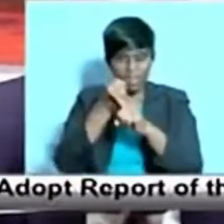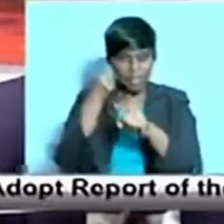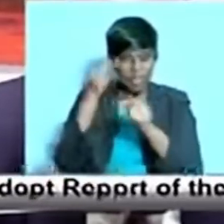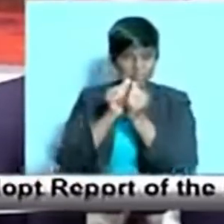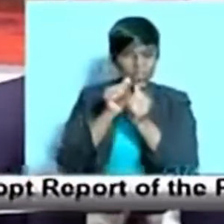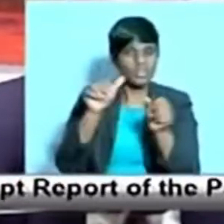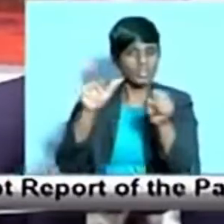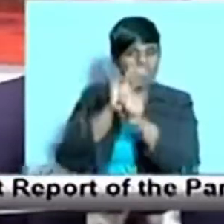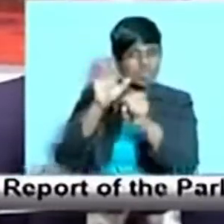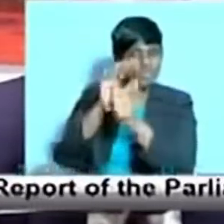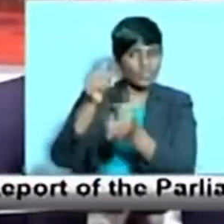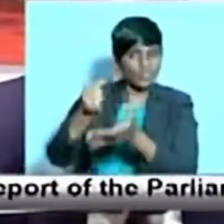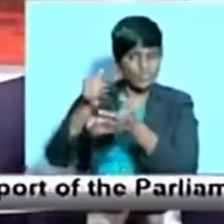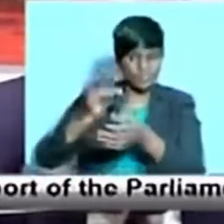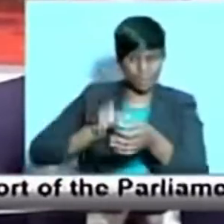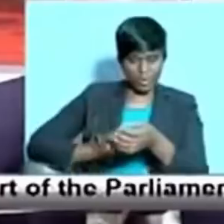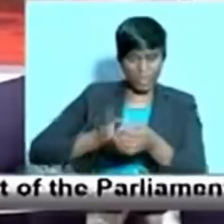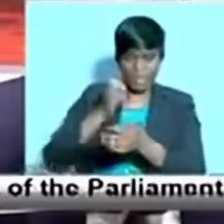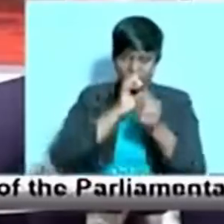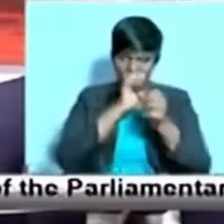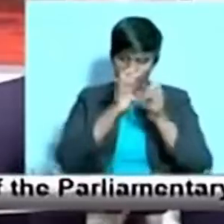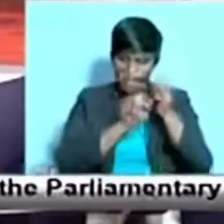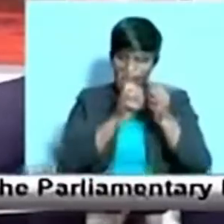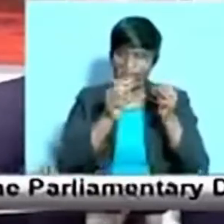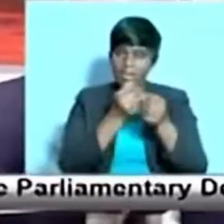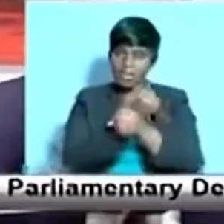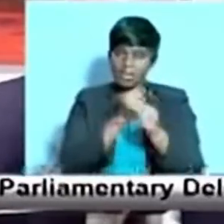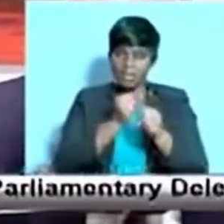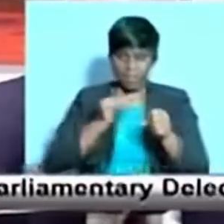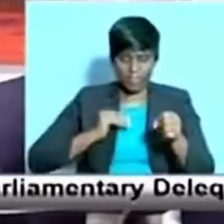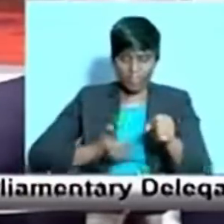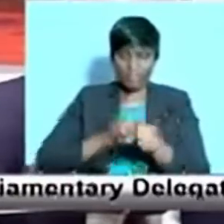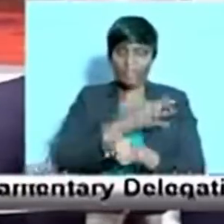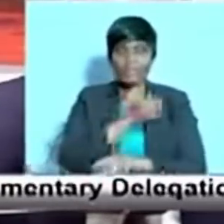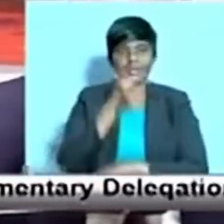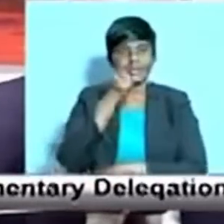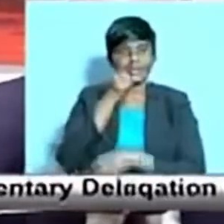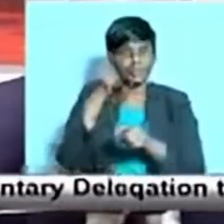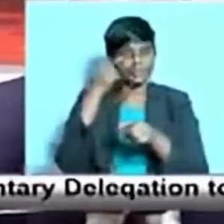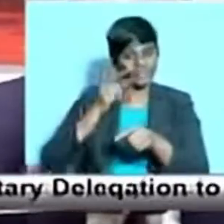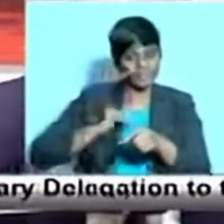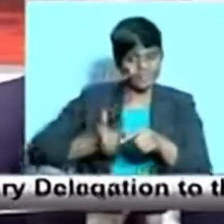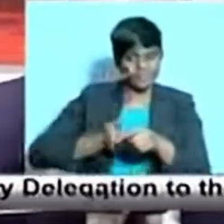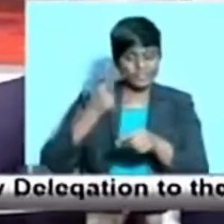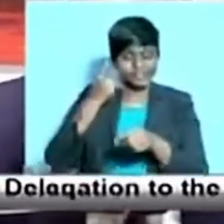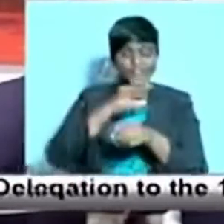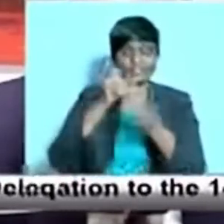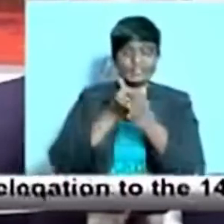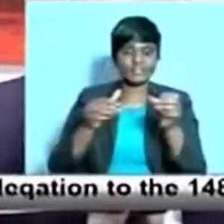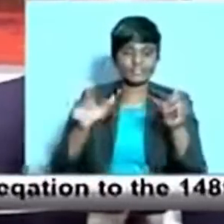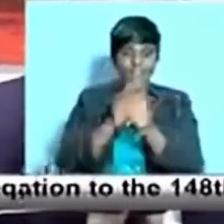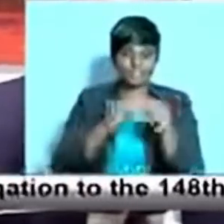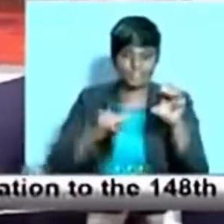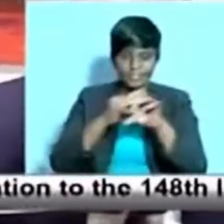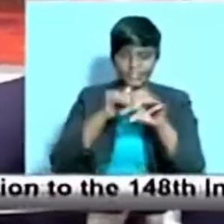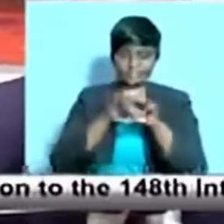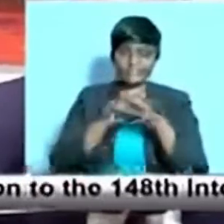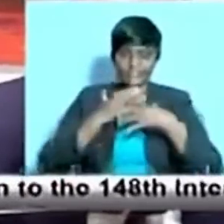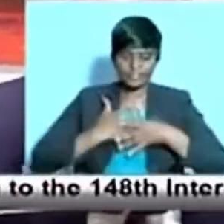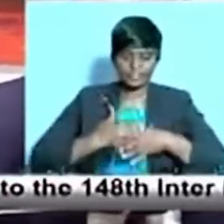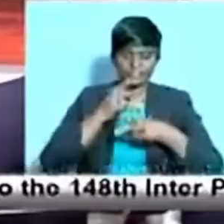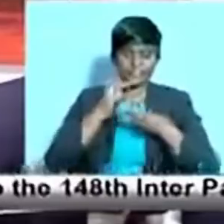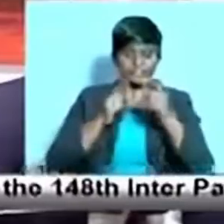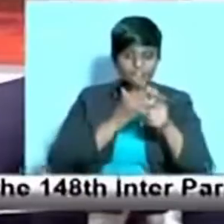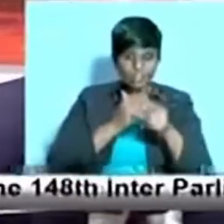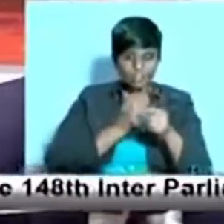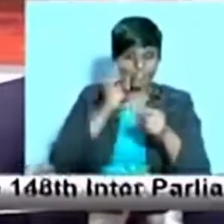budgets to women affairs to ensure the safety of women and girls and for women's full involvement in the peace process. I